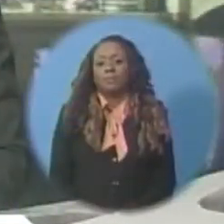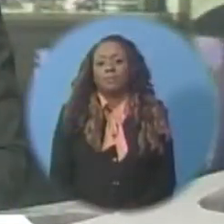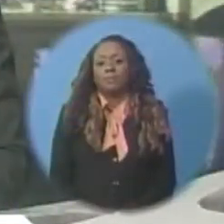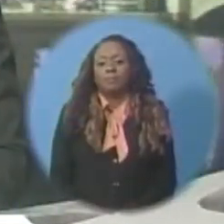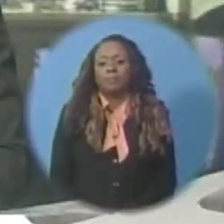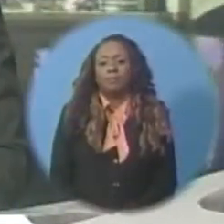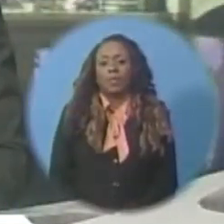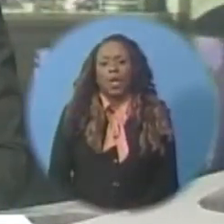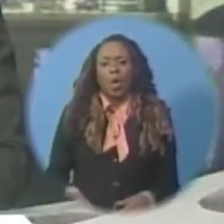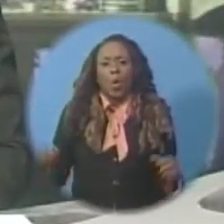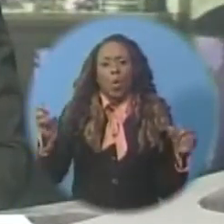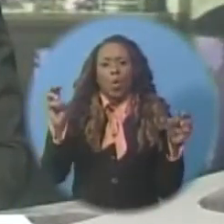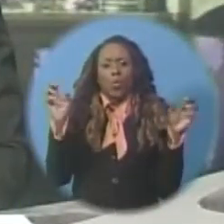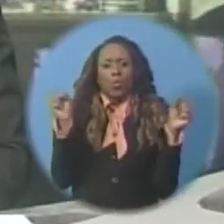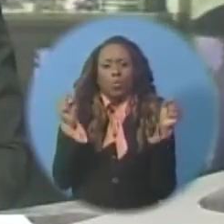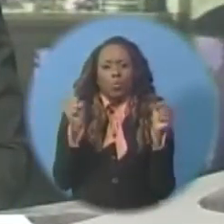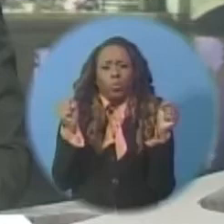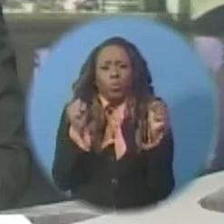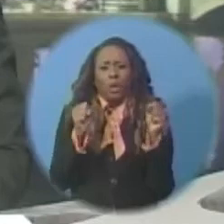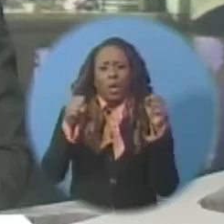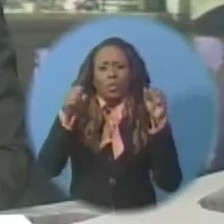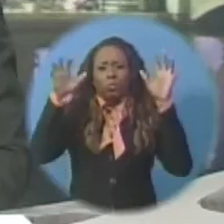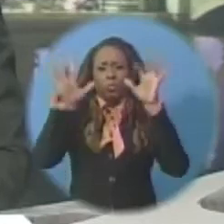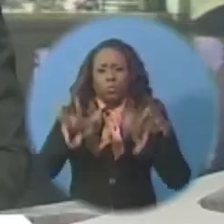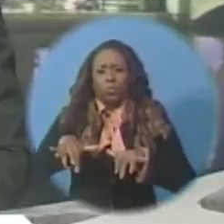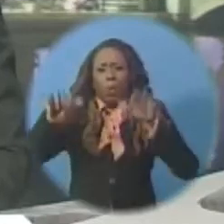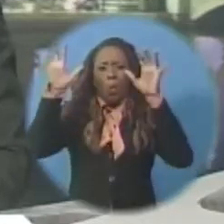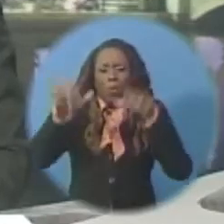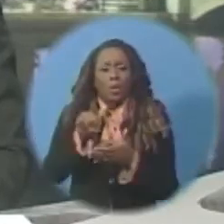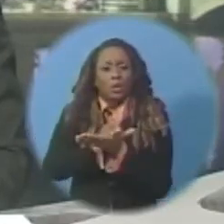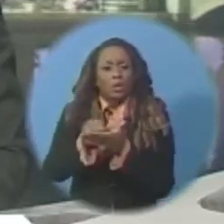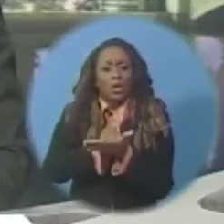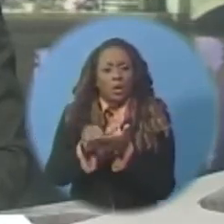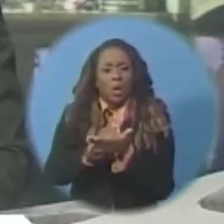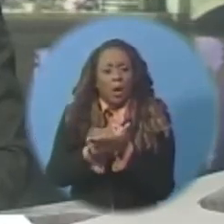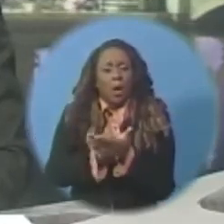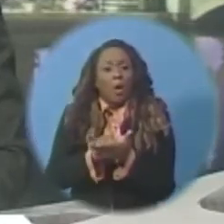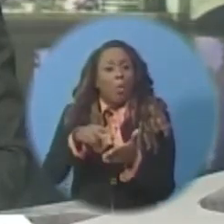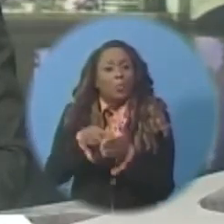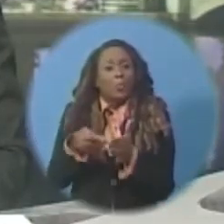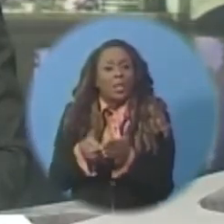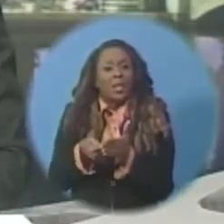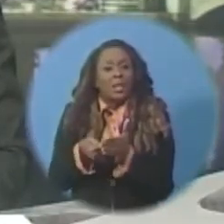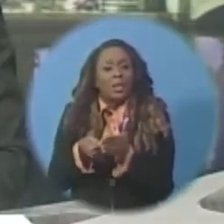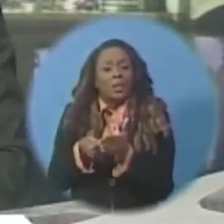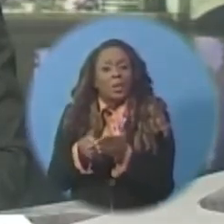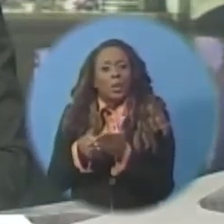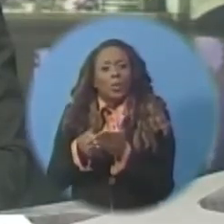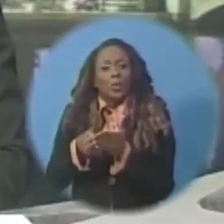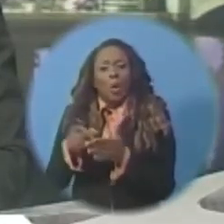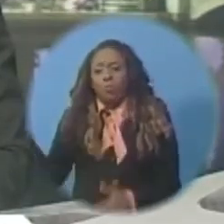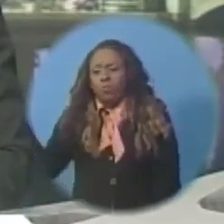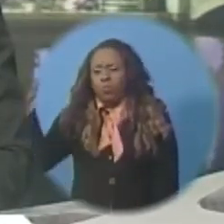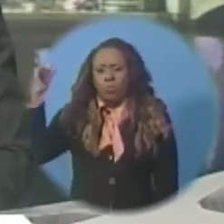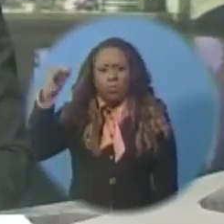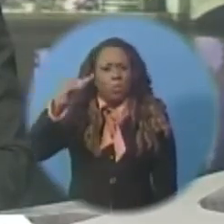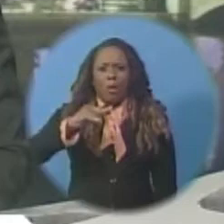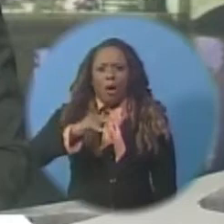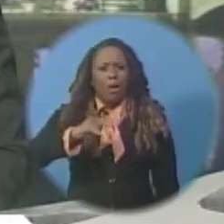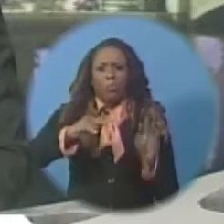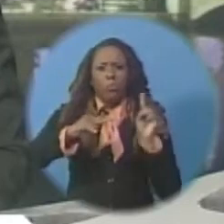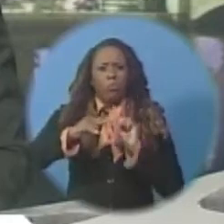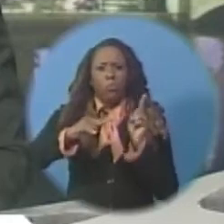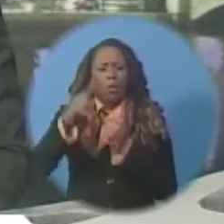A late winter snowstorm in New York has forced the cancellation of several direct flights to Barbados. As a result,